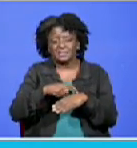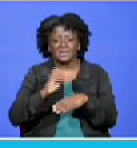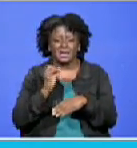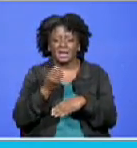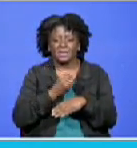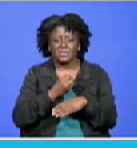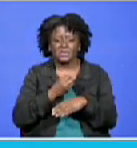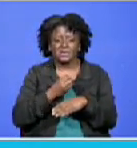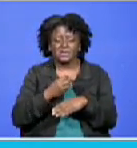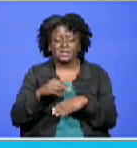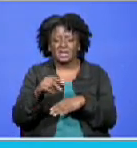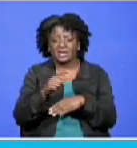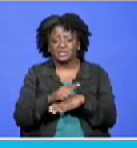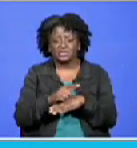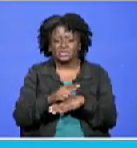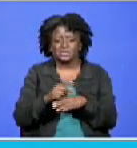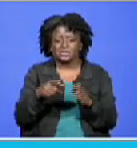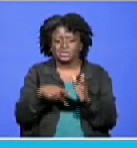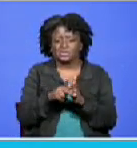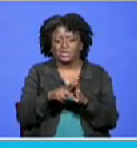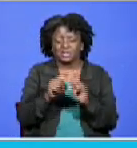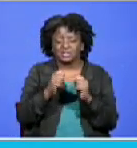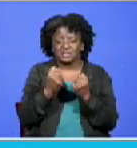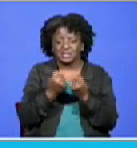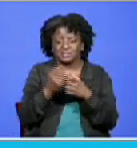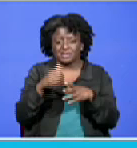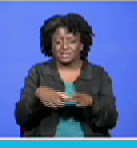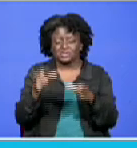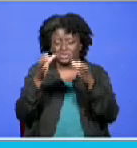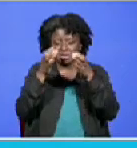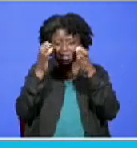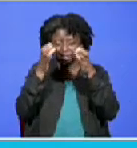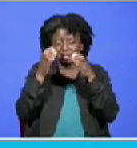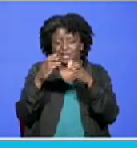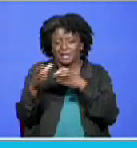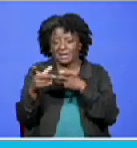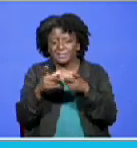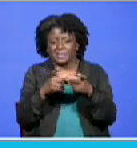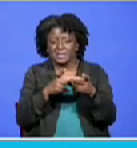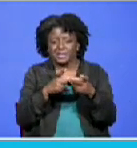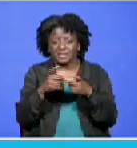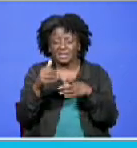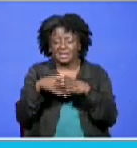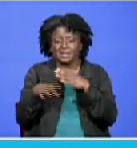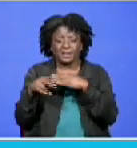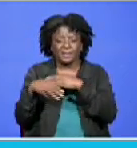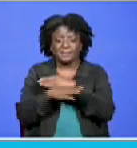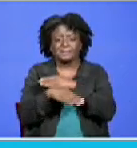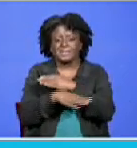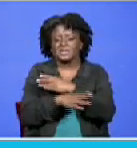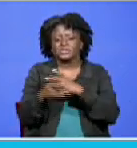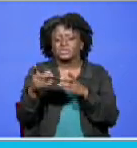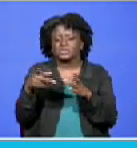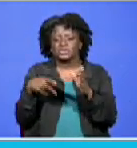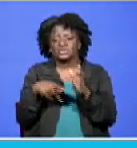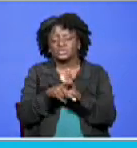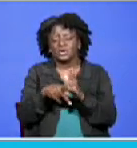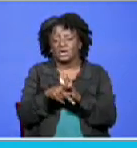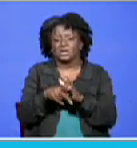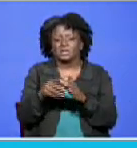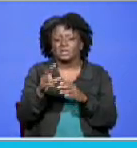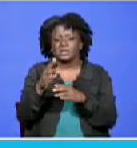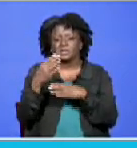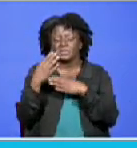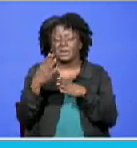in Tianjin, China, competing in the Goal Fund CFA China Latin America Beach Soccer Championships. The 2-4-2 opening up on Saturday